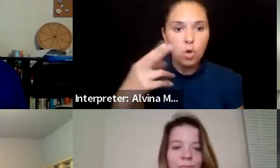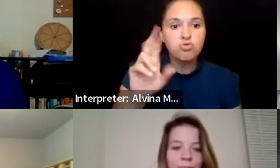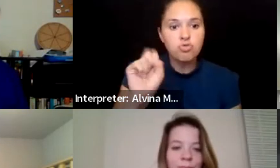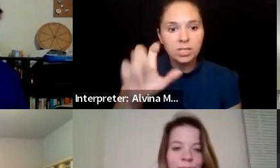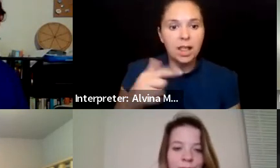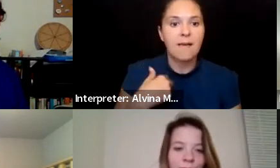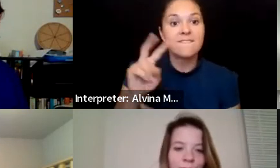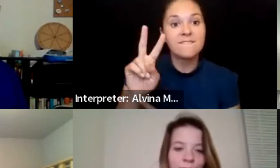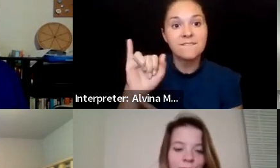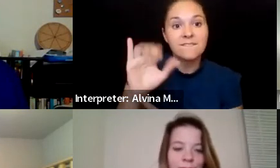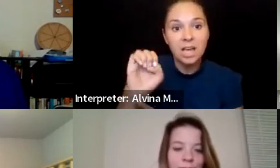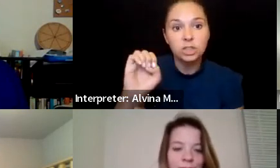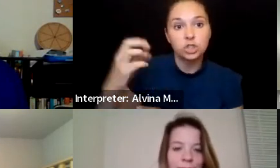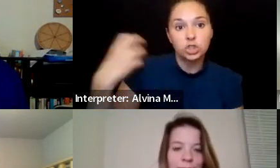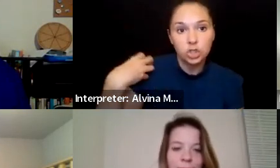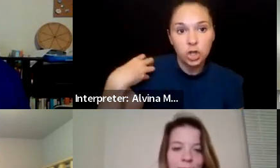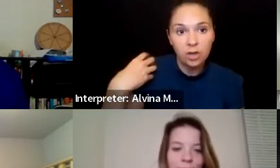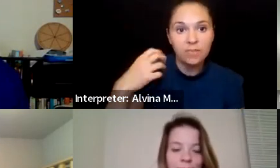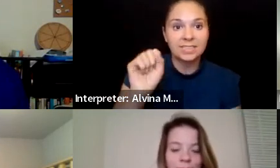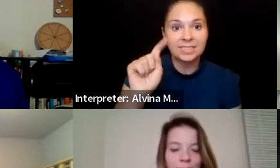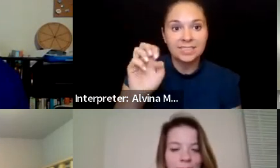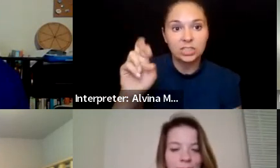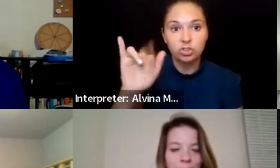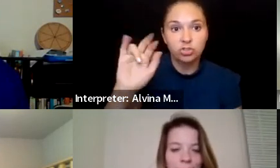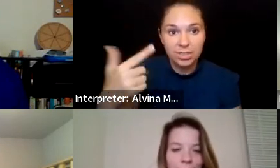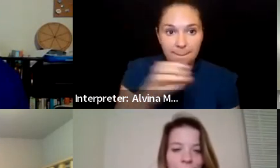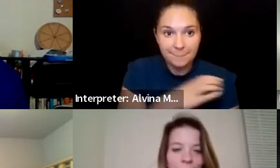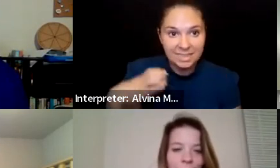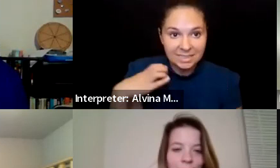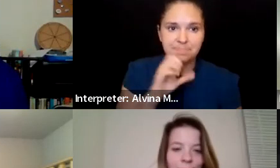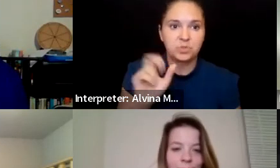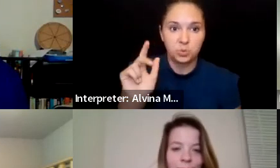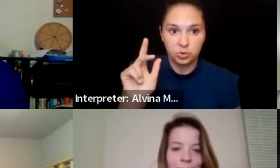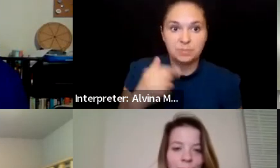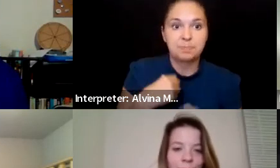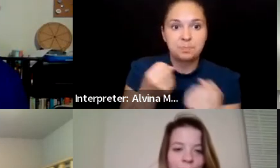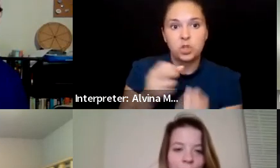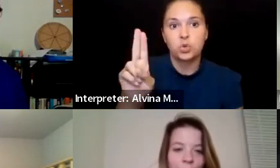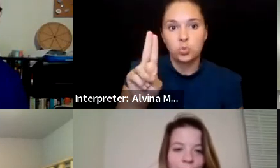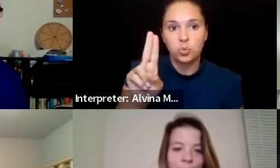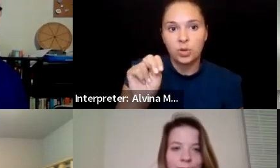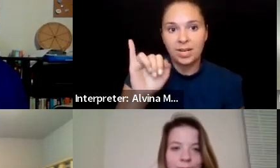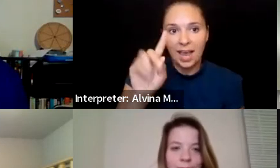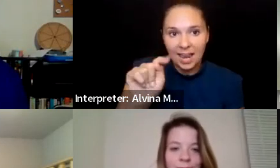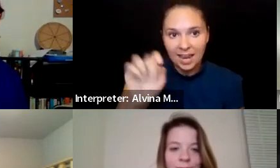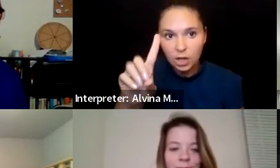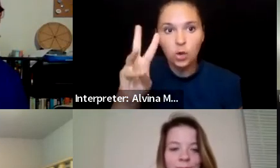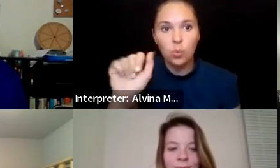vice chair of the Youth Steering Committee and a supporter of the United Way Foundation.